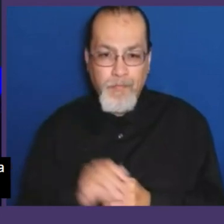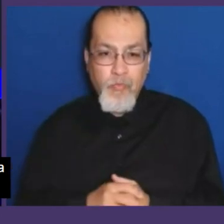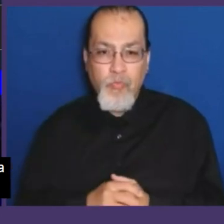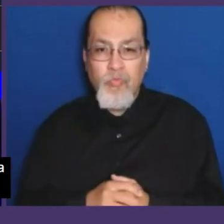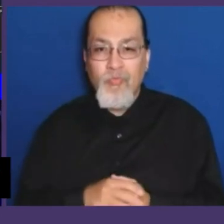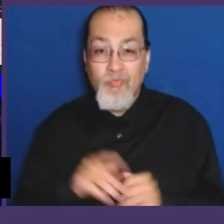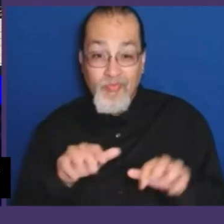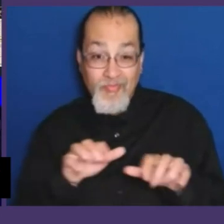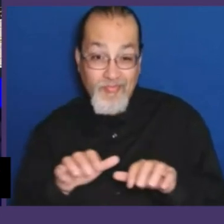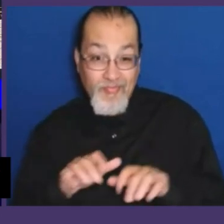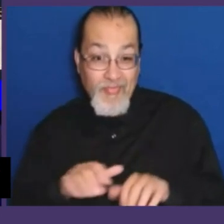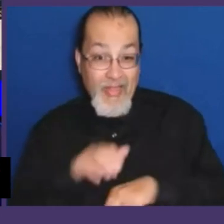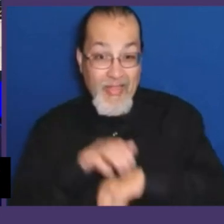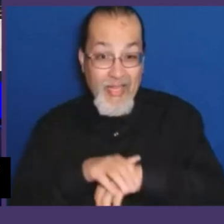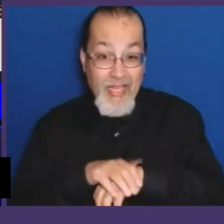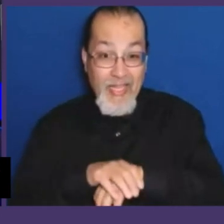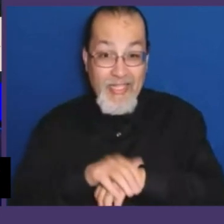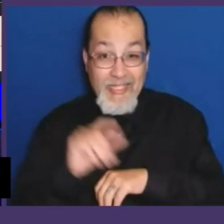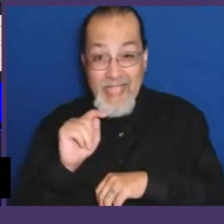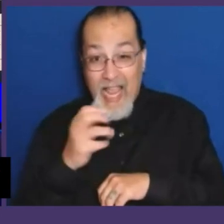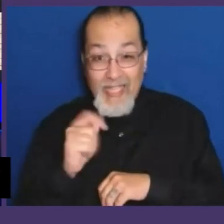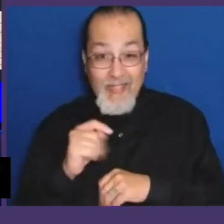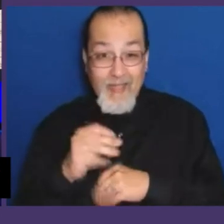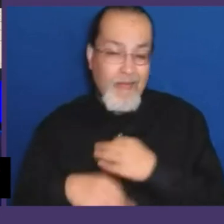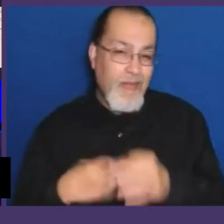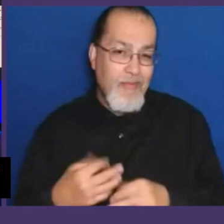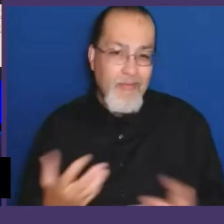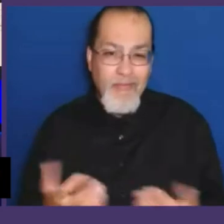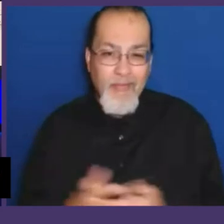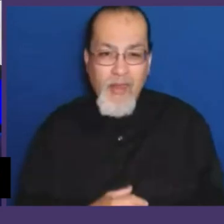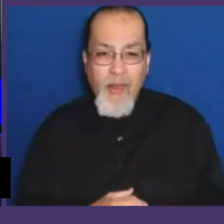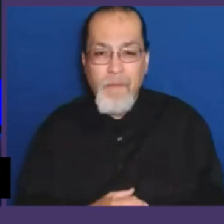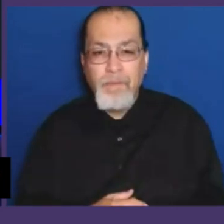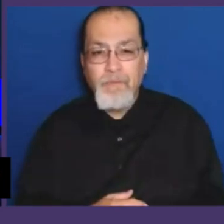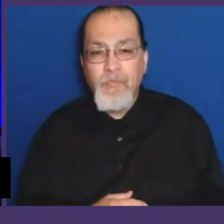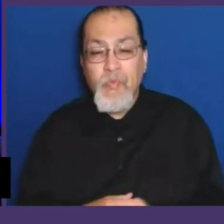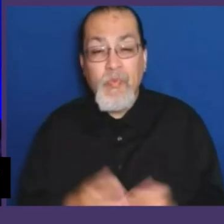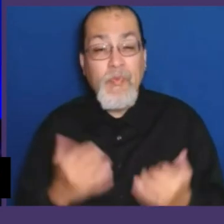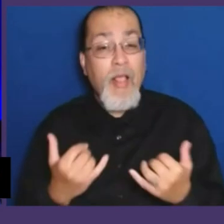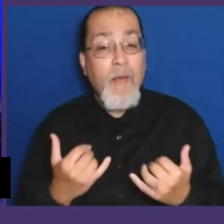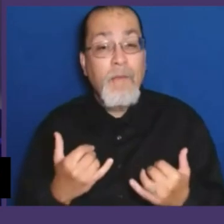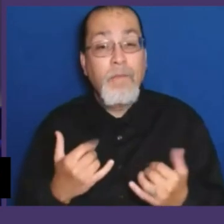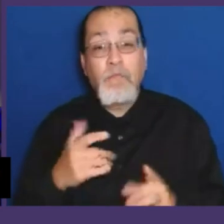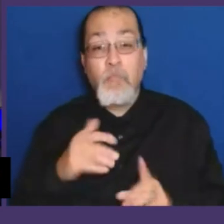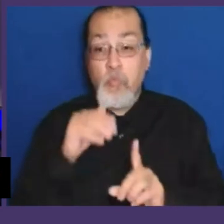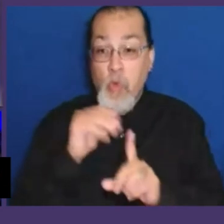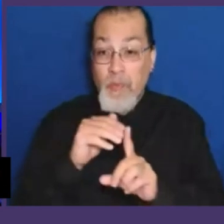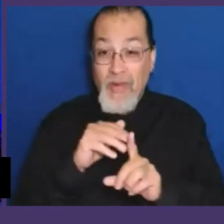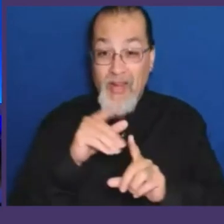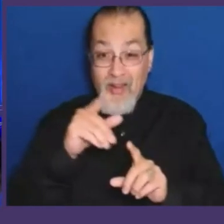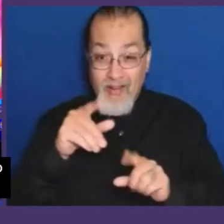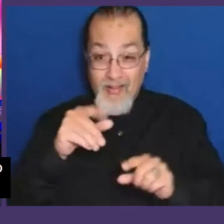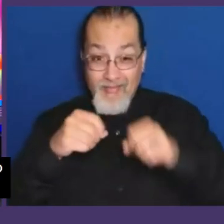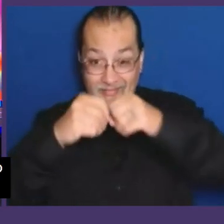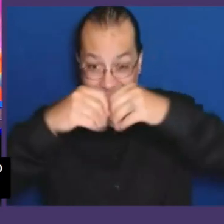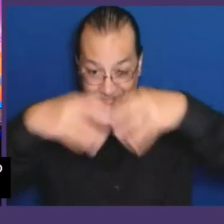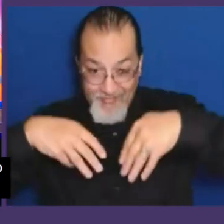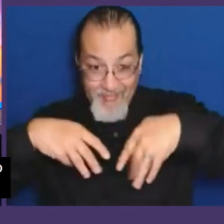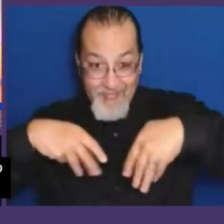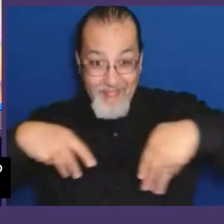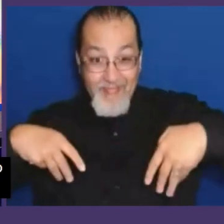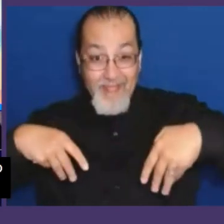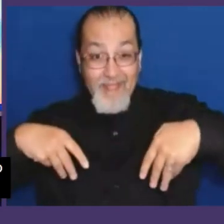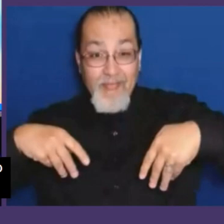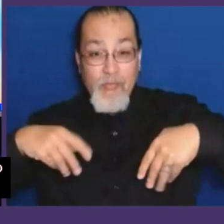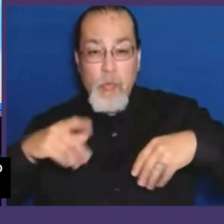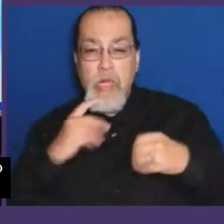more generally, people are starting to like really explore more general techniques of not just a simple question-answer prompt, but something that looks a